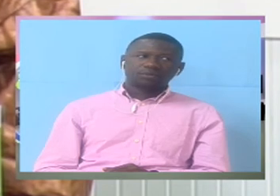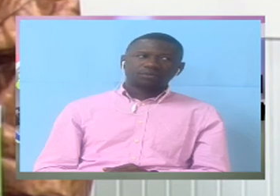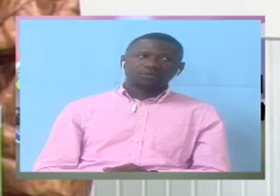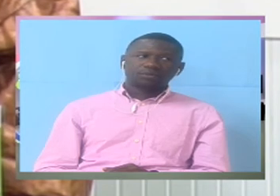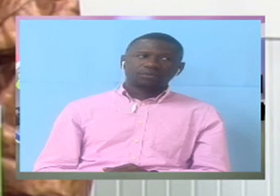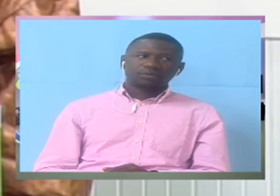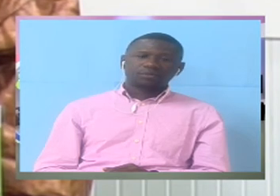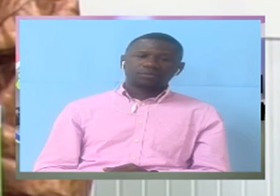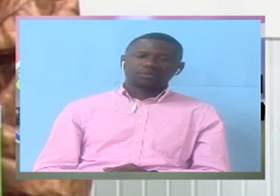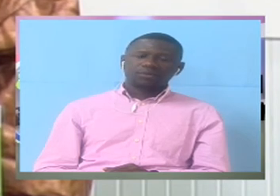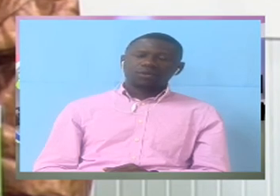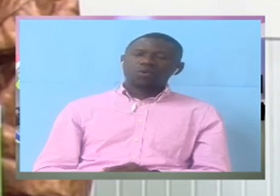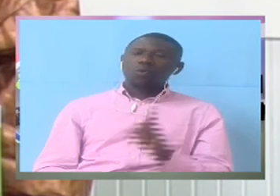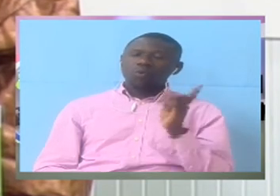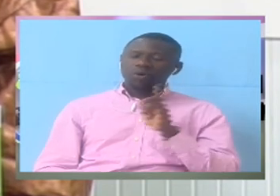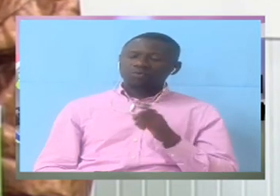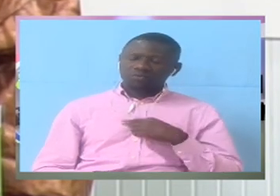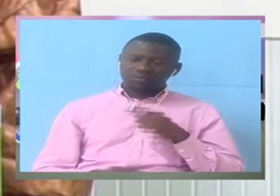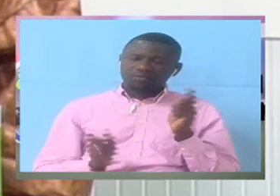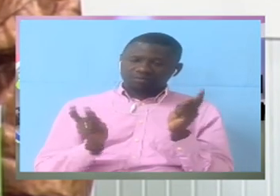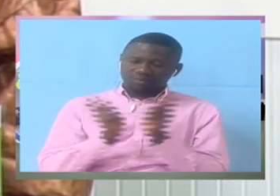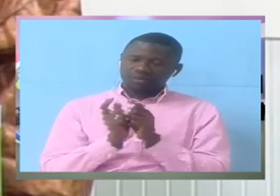What we found them doing was.